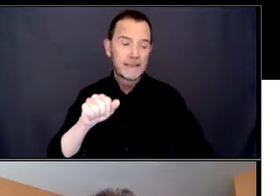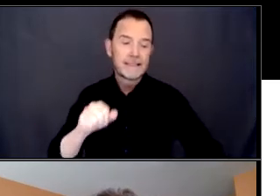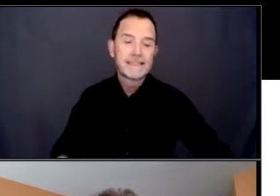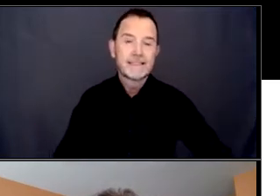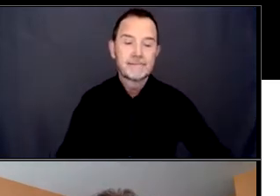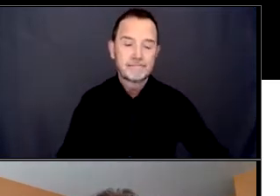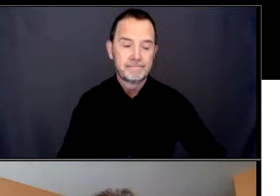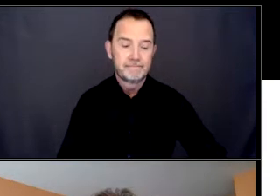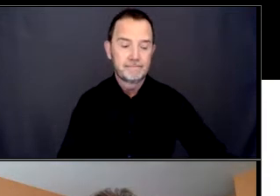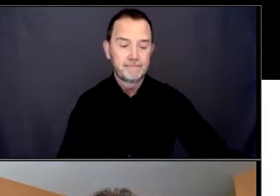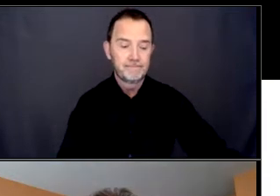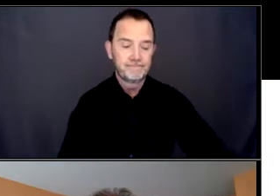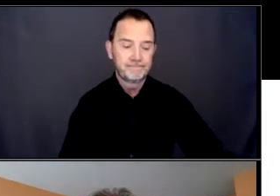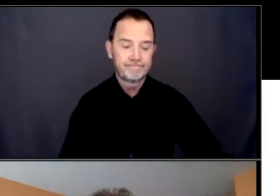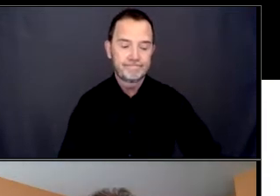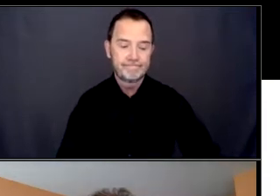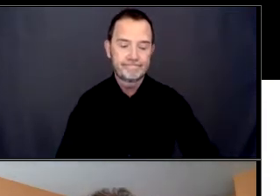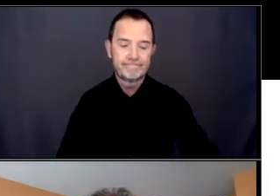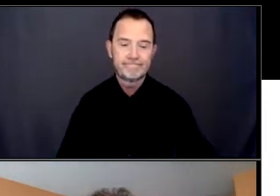Oh, Howard, you're muted.